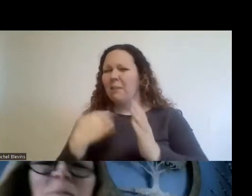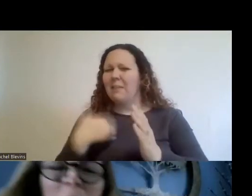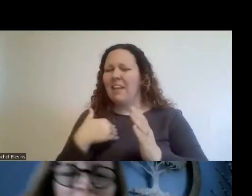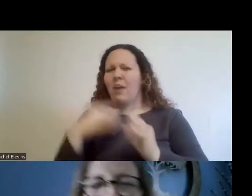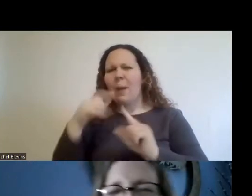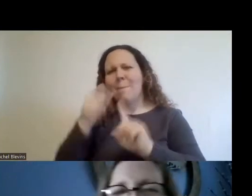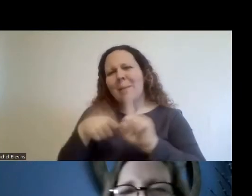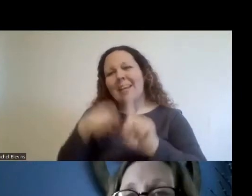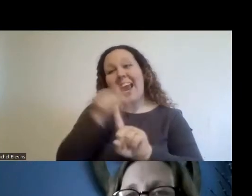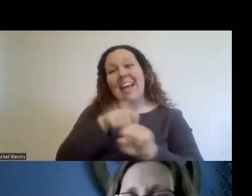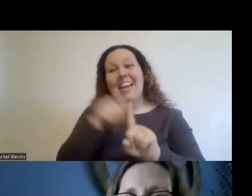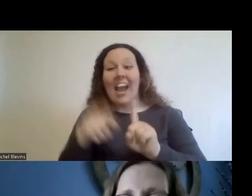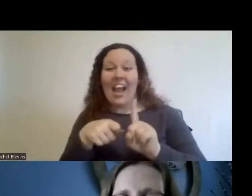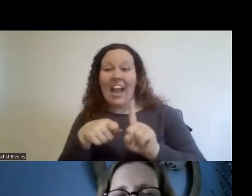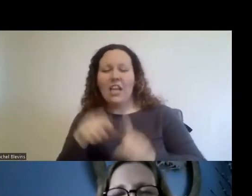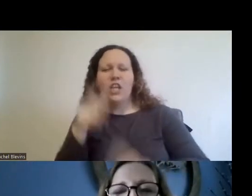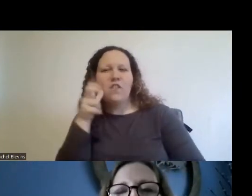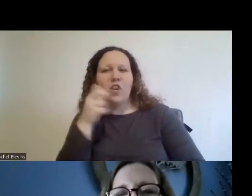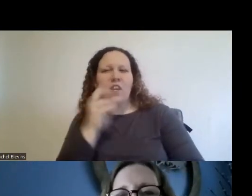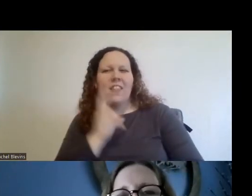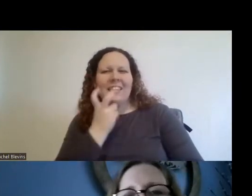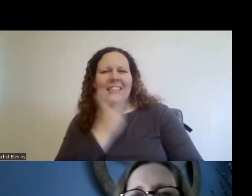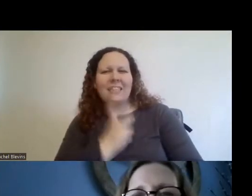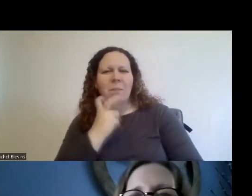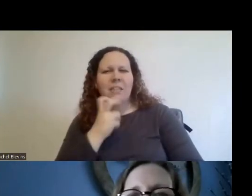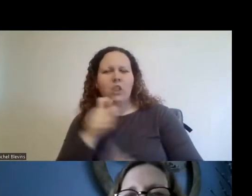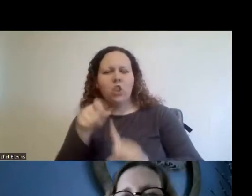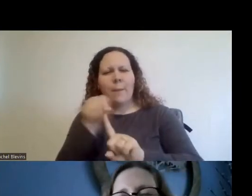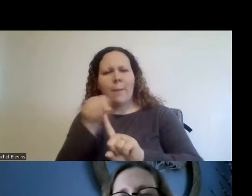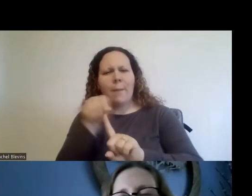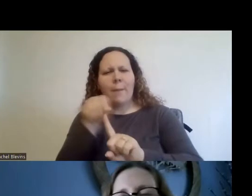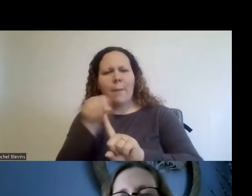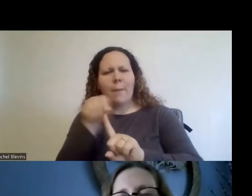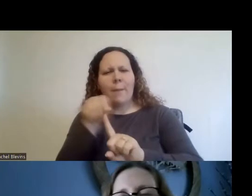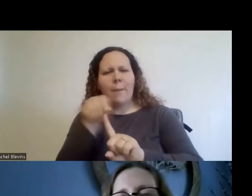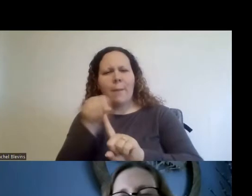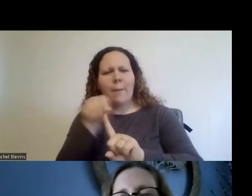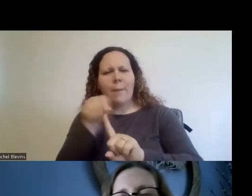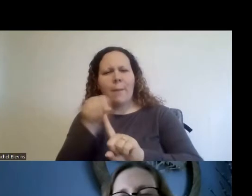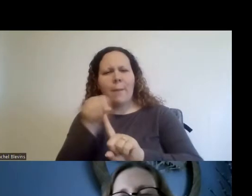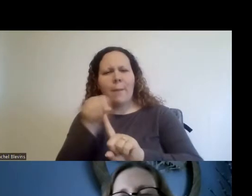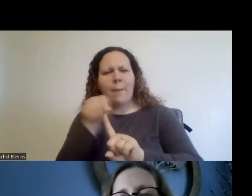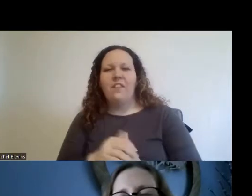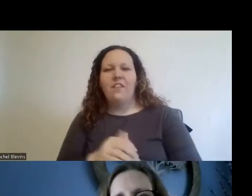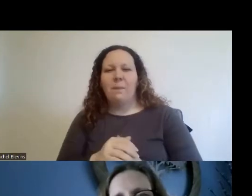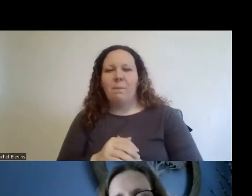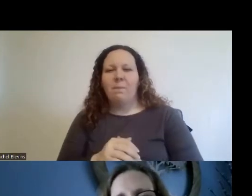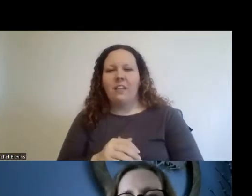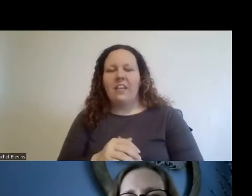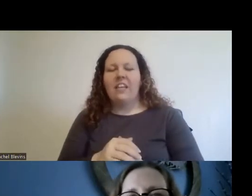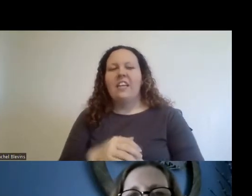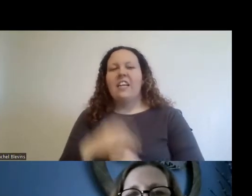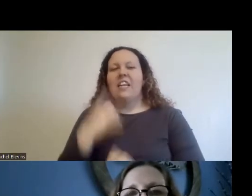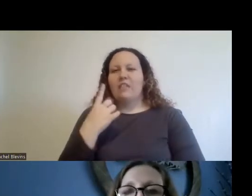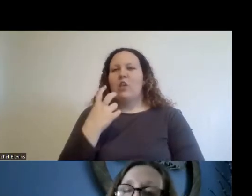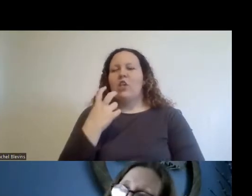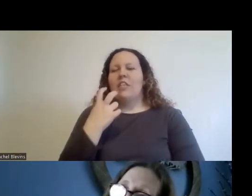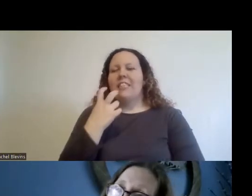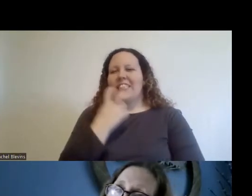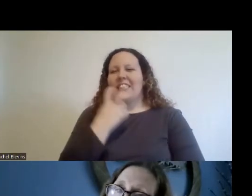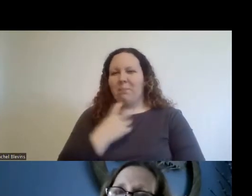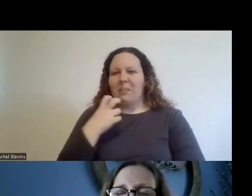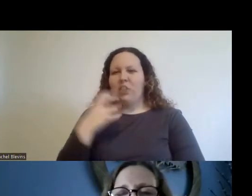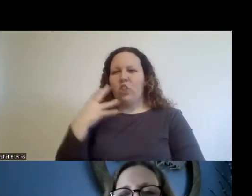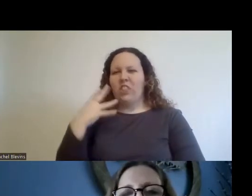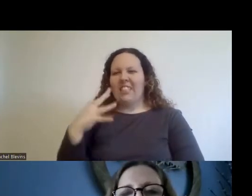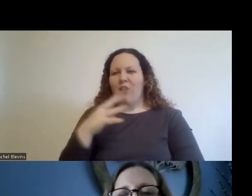because you've probably heard of the speech banana, but it's where the sounds in English. Something I've